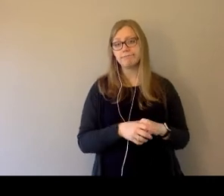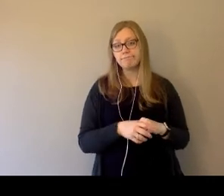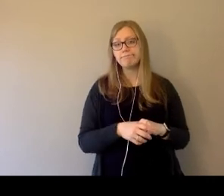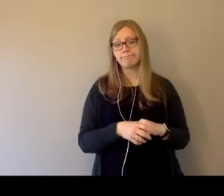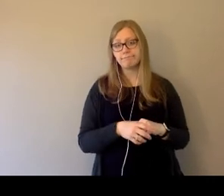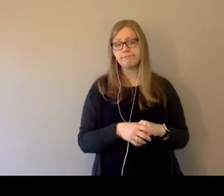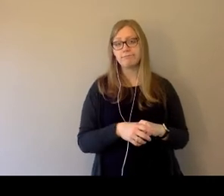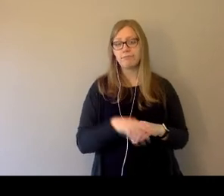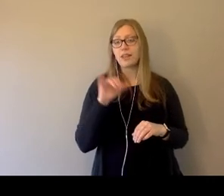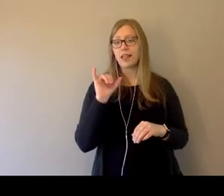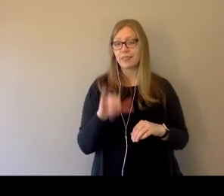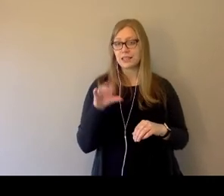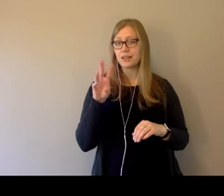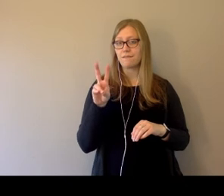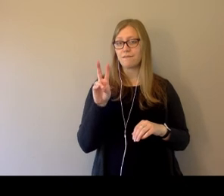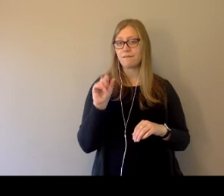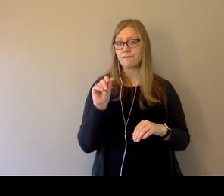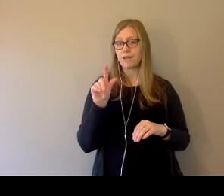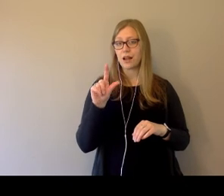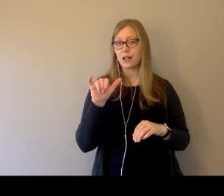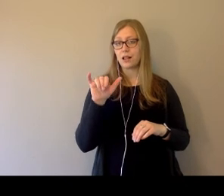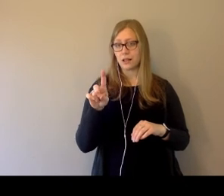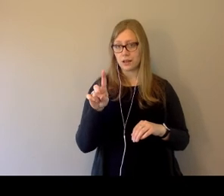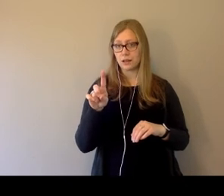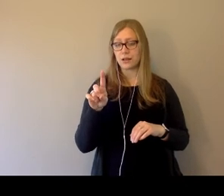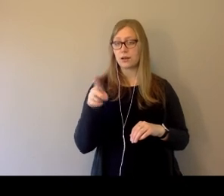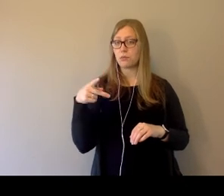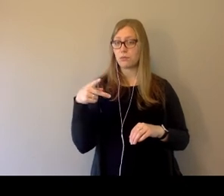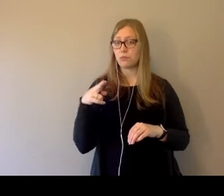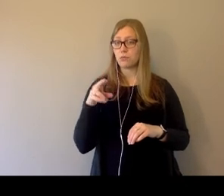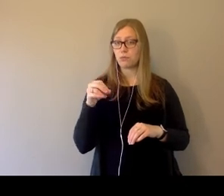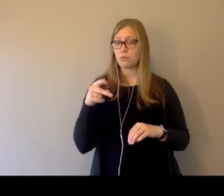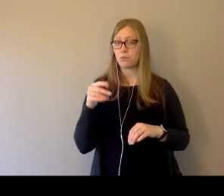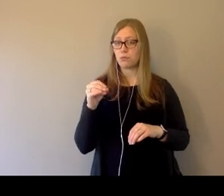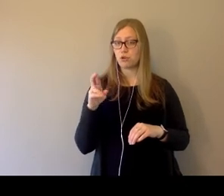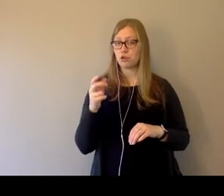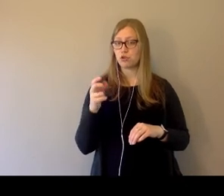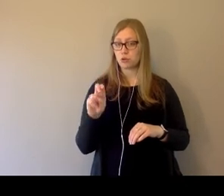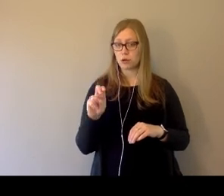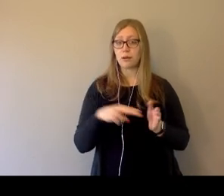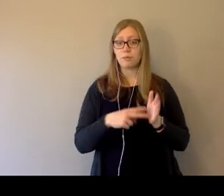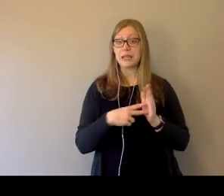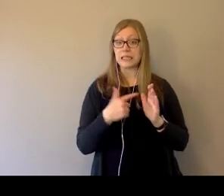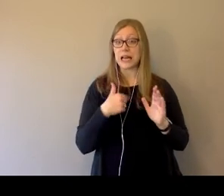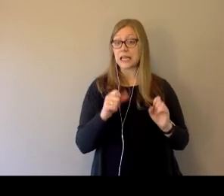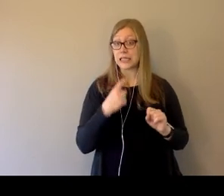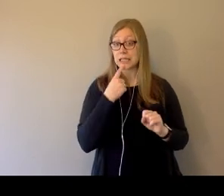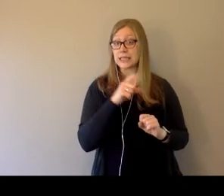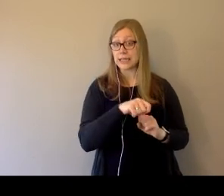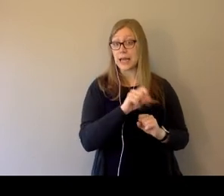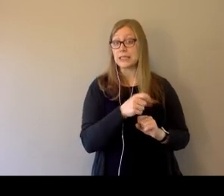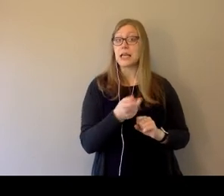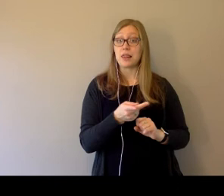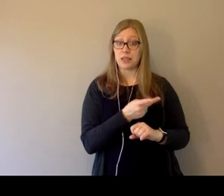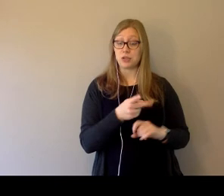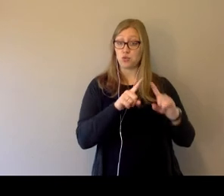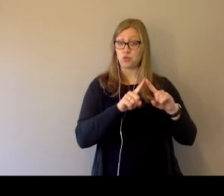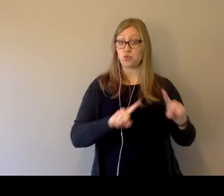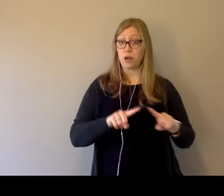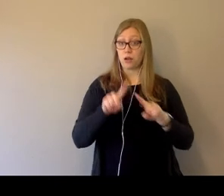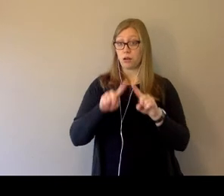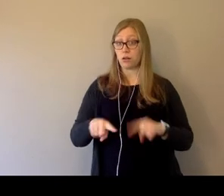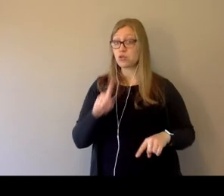can conclude by side similarity theorem that these are in fact similar triangles.